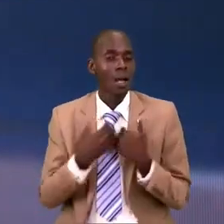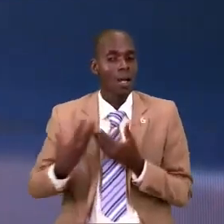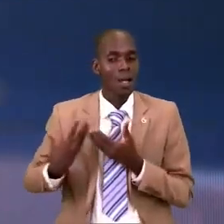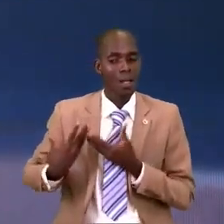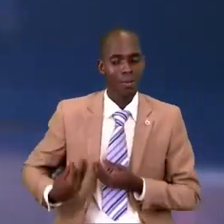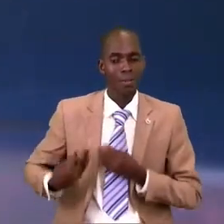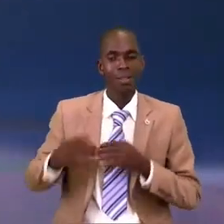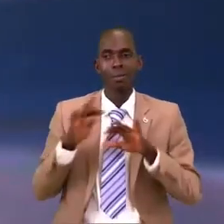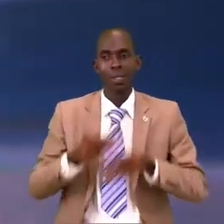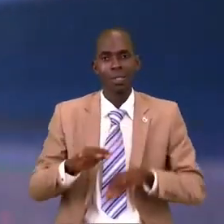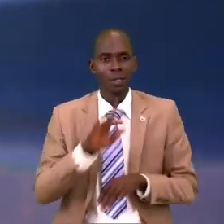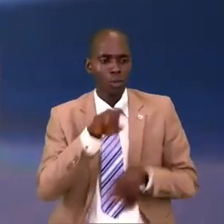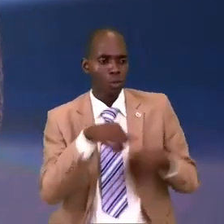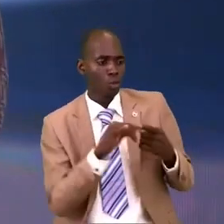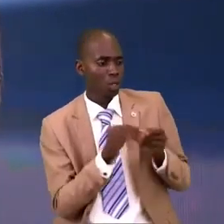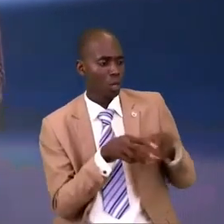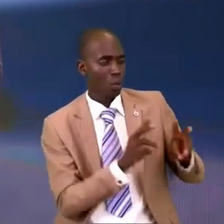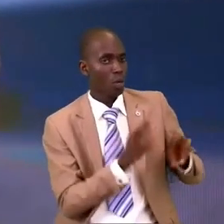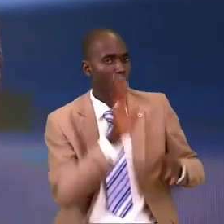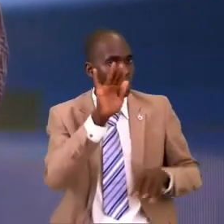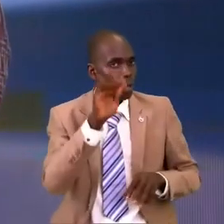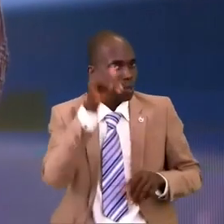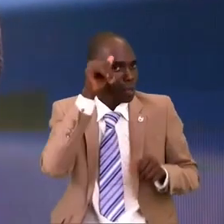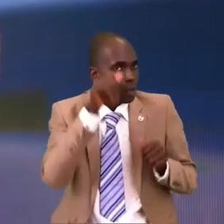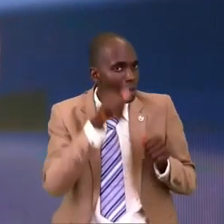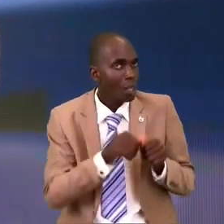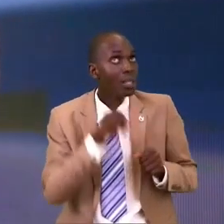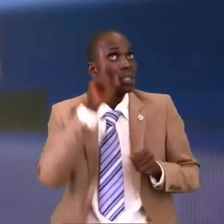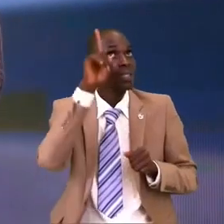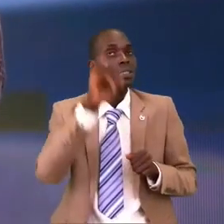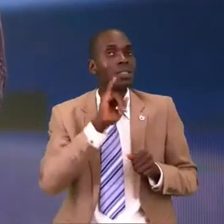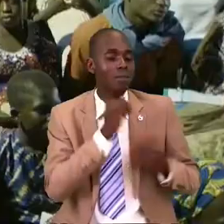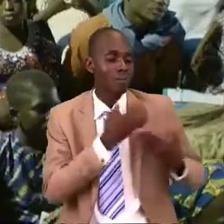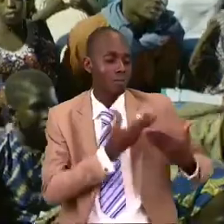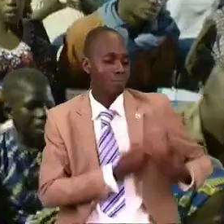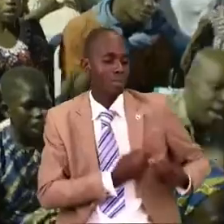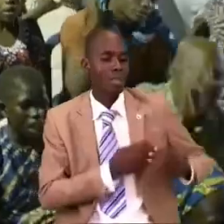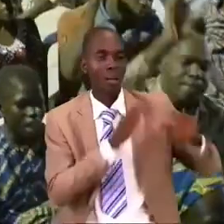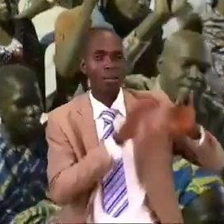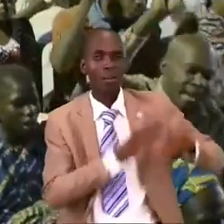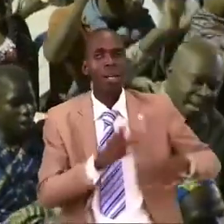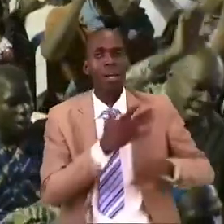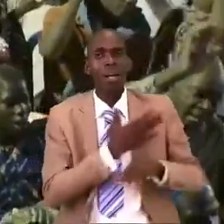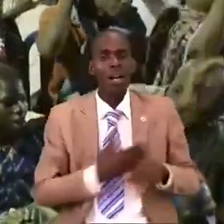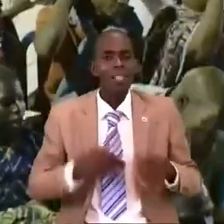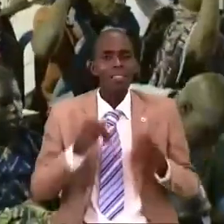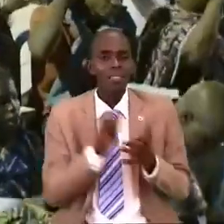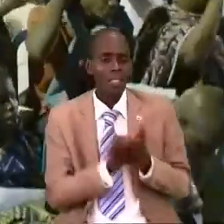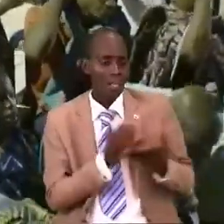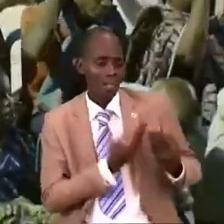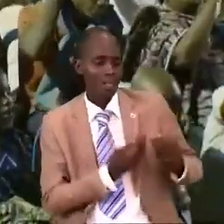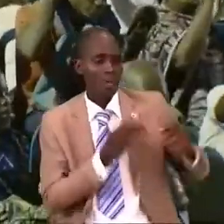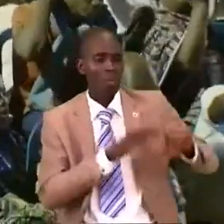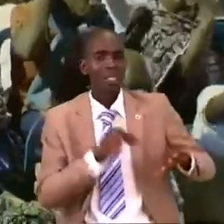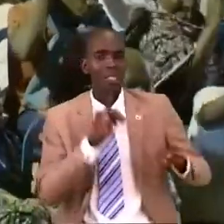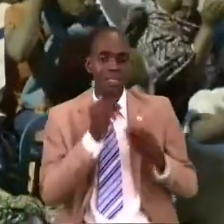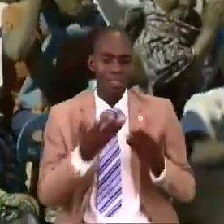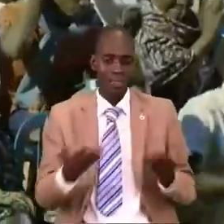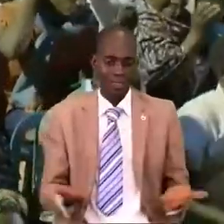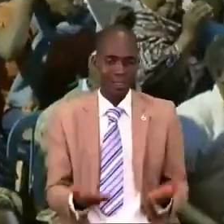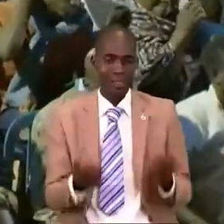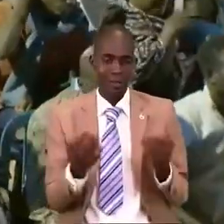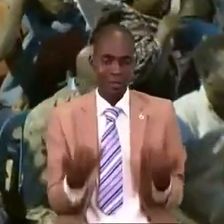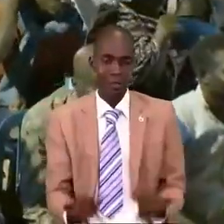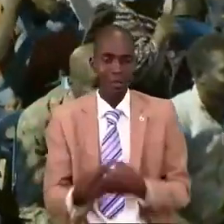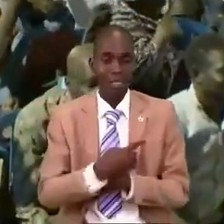here today, here in Yola. The Lord has tender mercy. Here at the Alpha location,